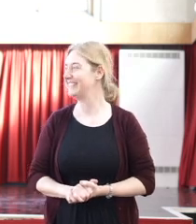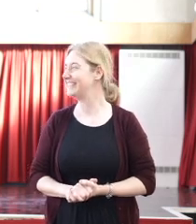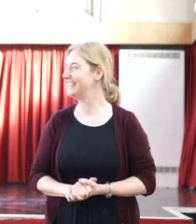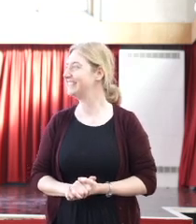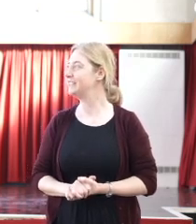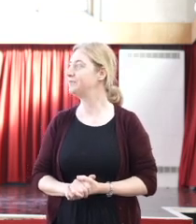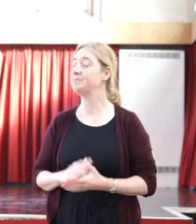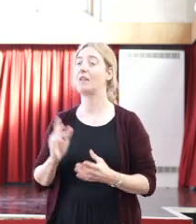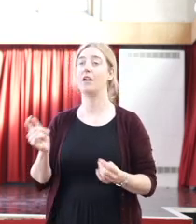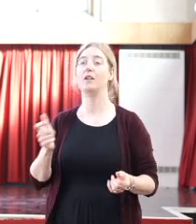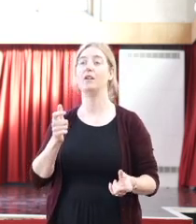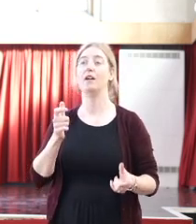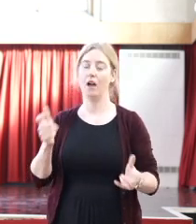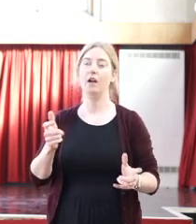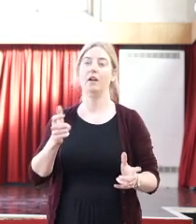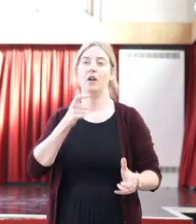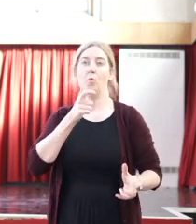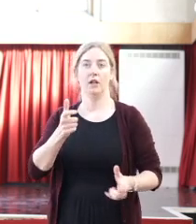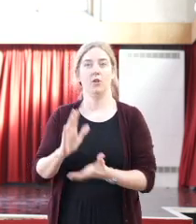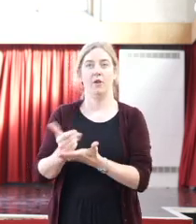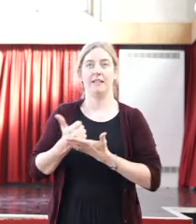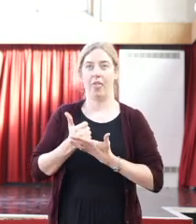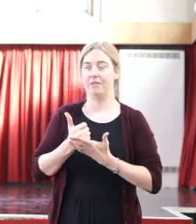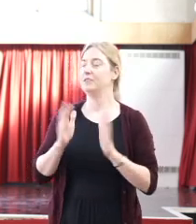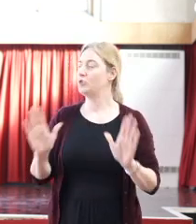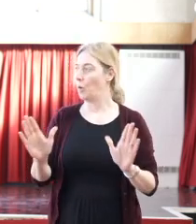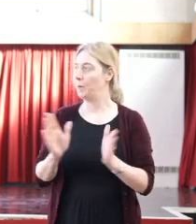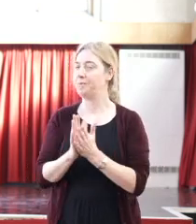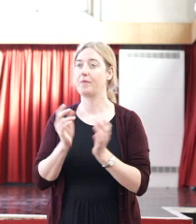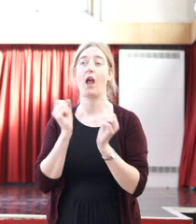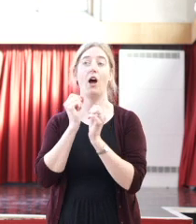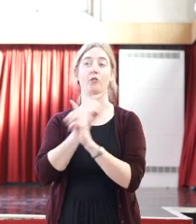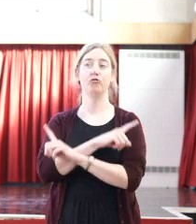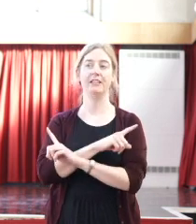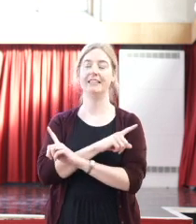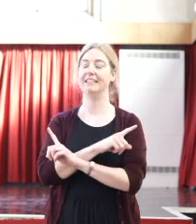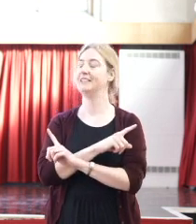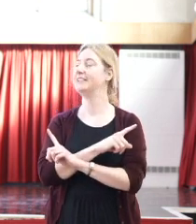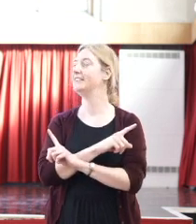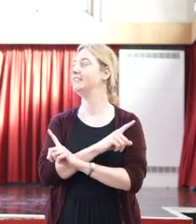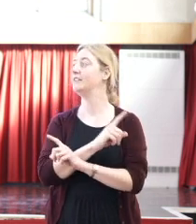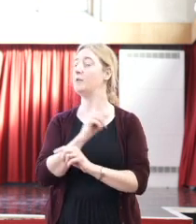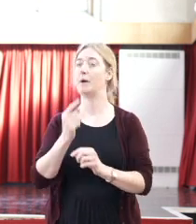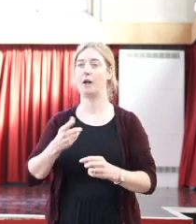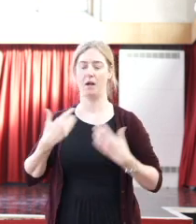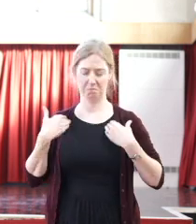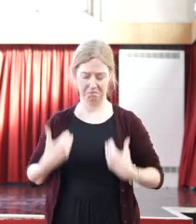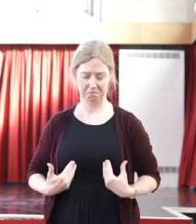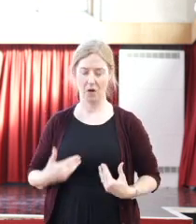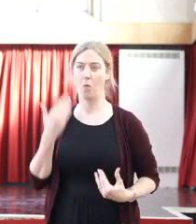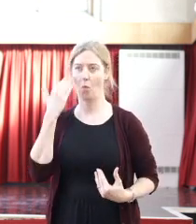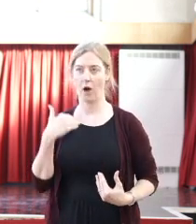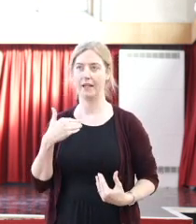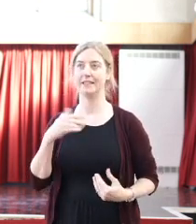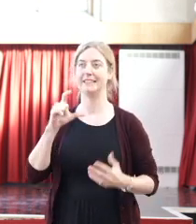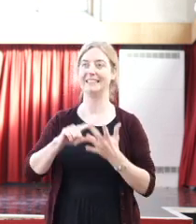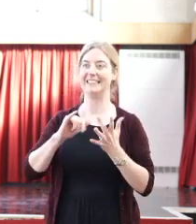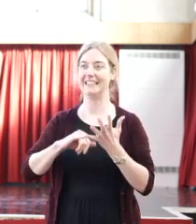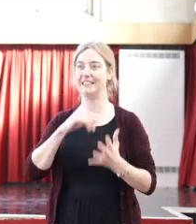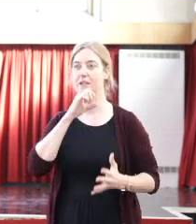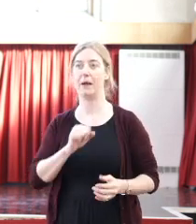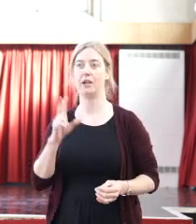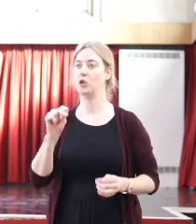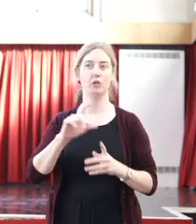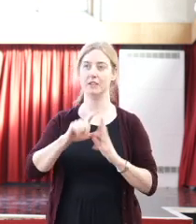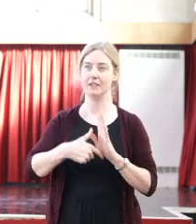with. Words always helpful. The irony is not lost. A white, middle-class, cisgendered, non-disabled